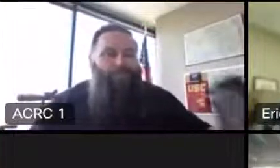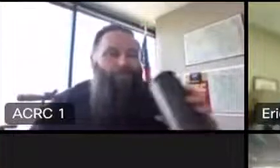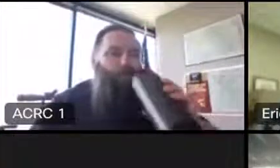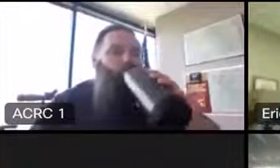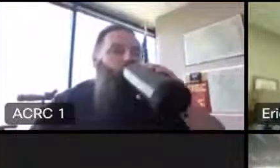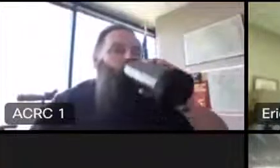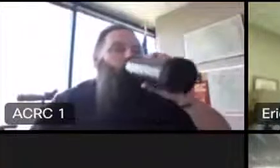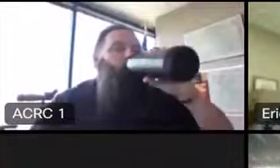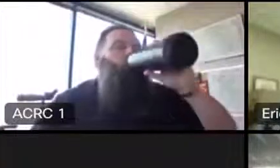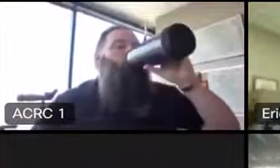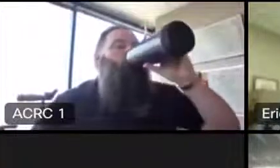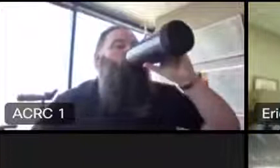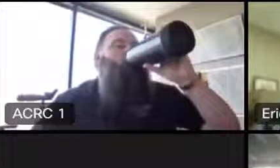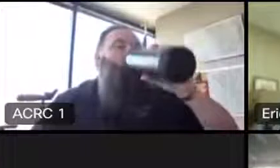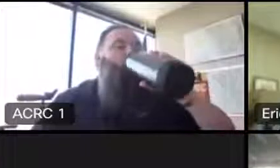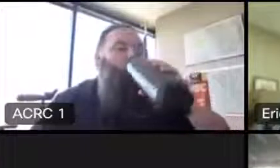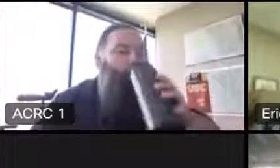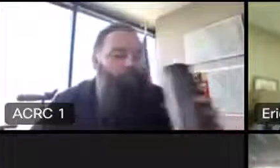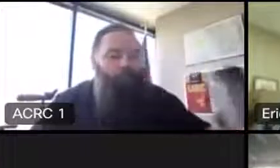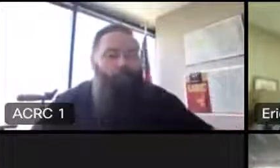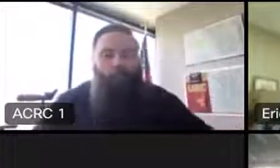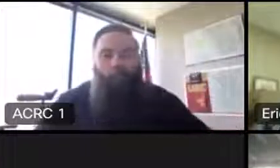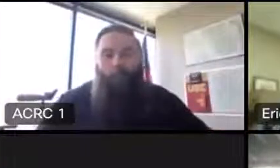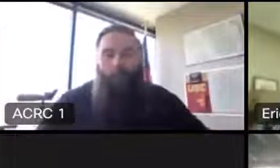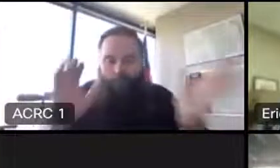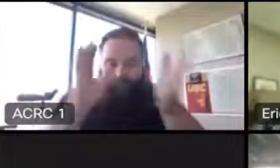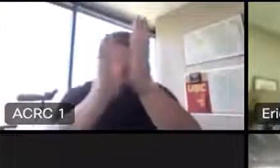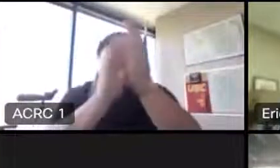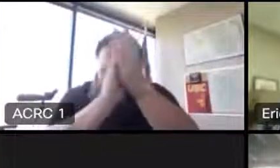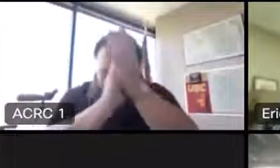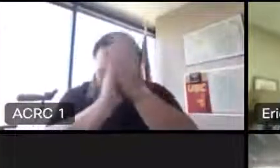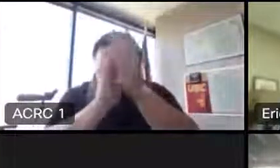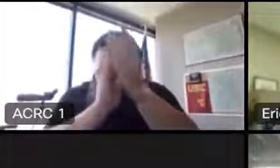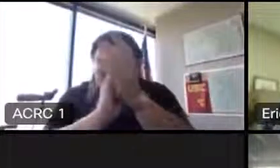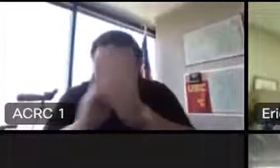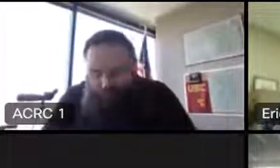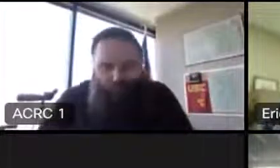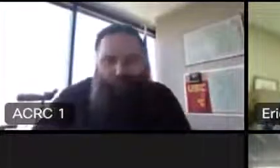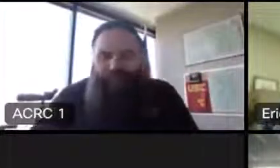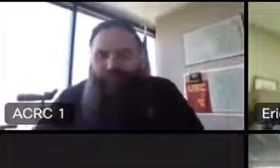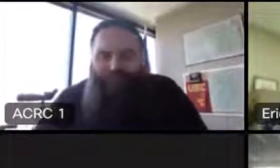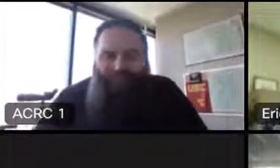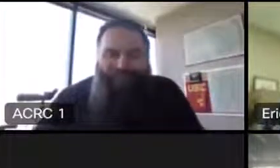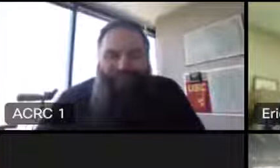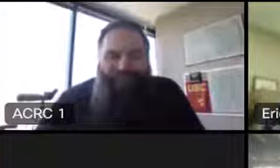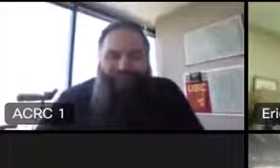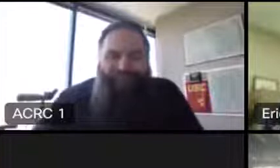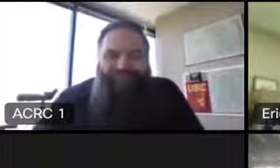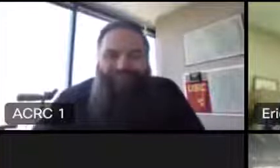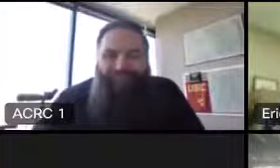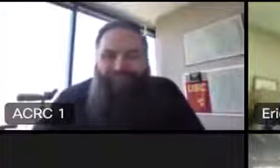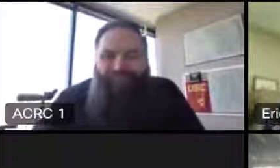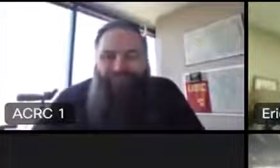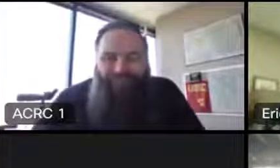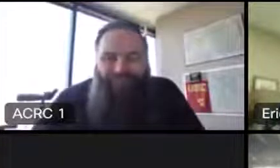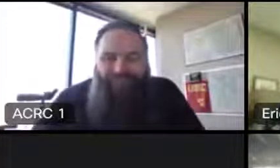great support from vendors, ILS workers stepping in to help. We had There was a Pride shuttle that was taking